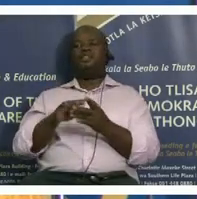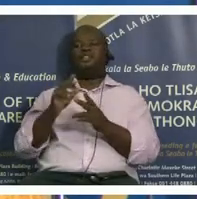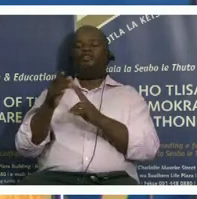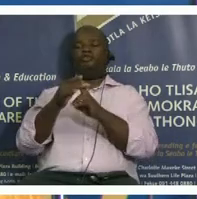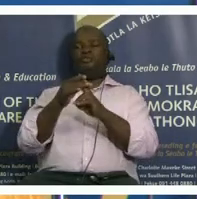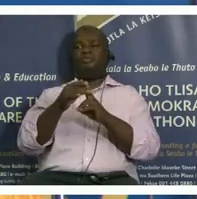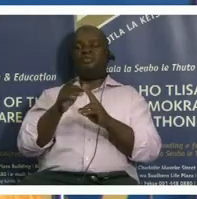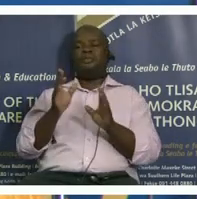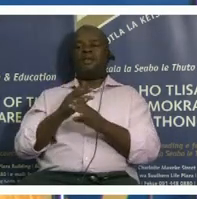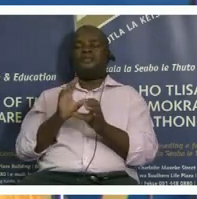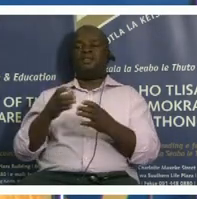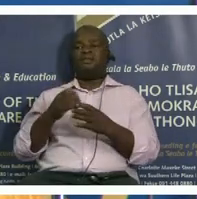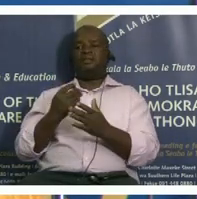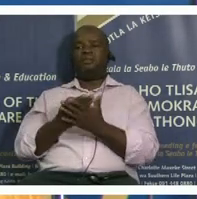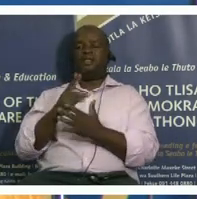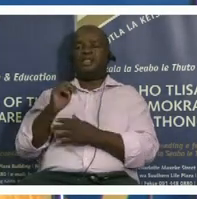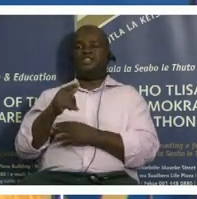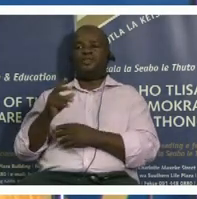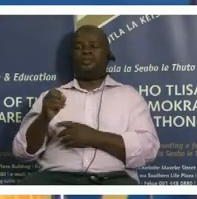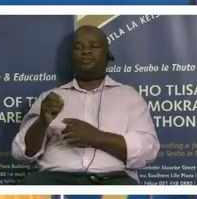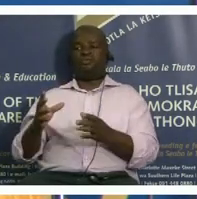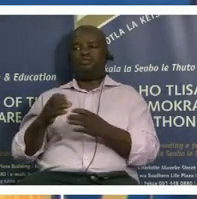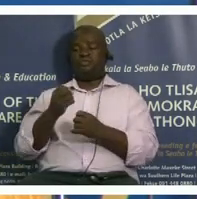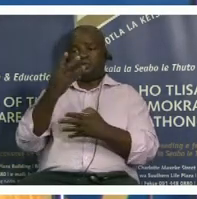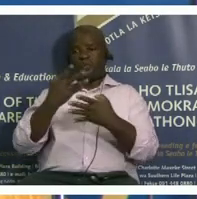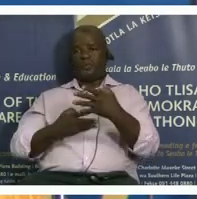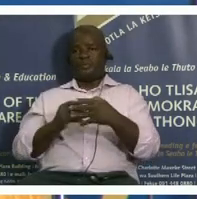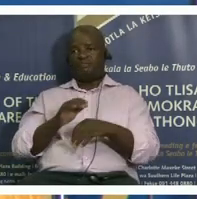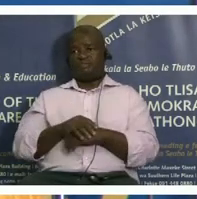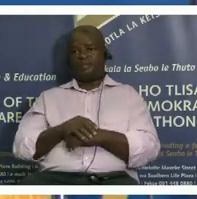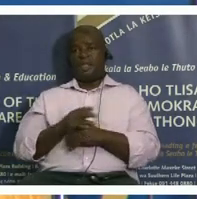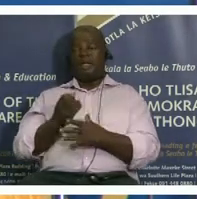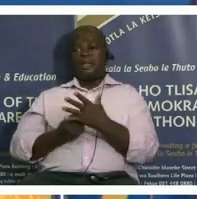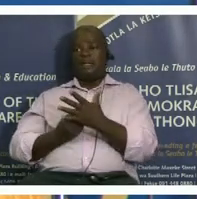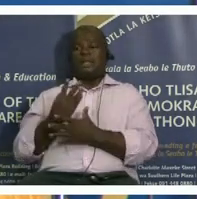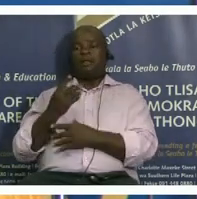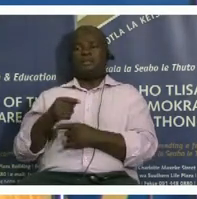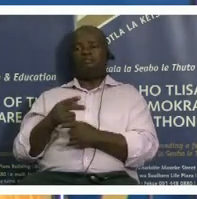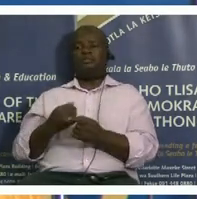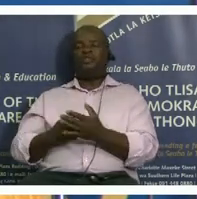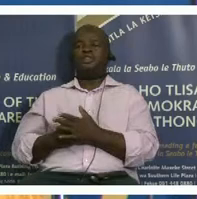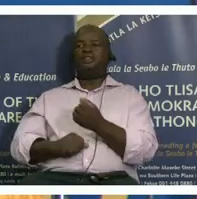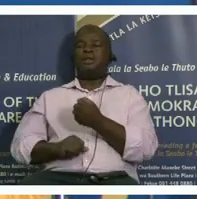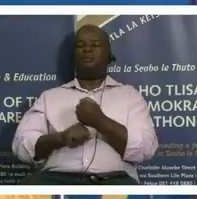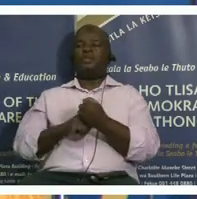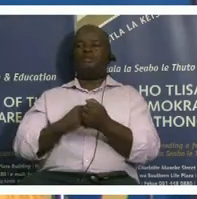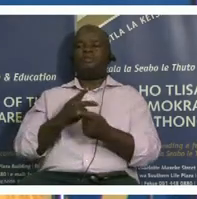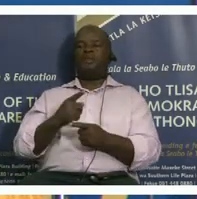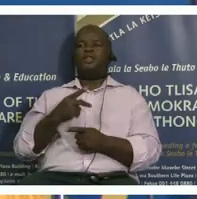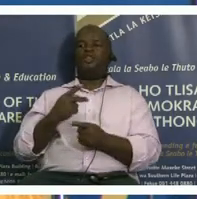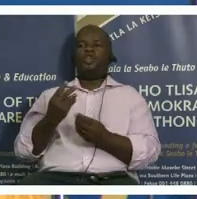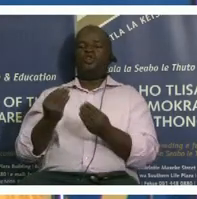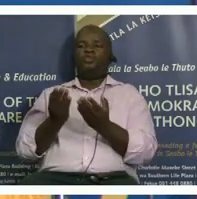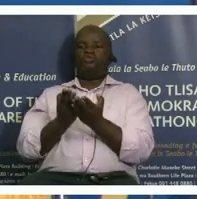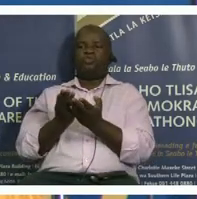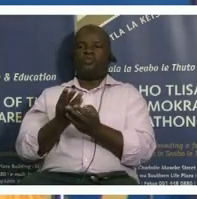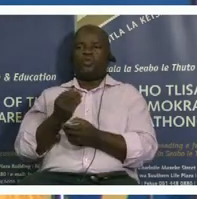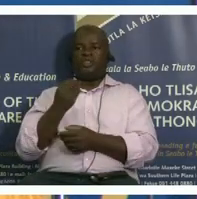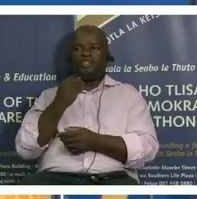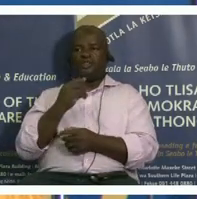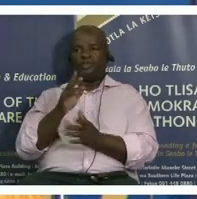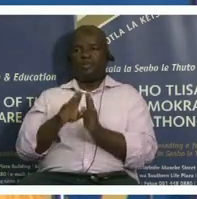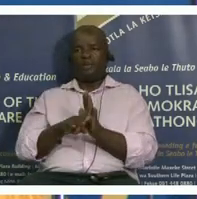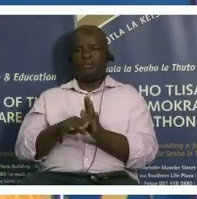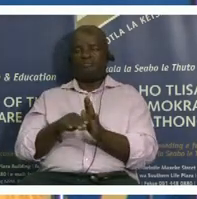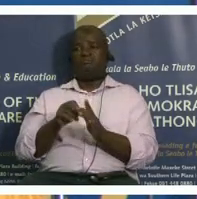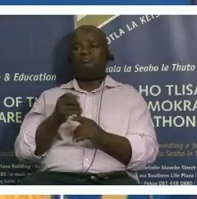and NGOs. These outcomes are supported by the school nutrition program that enhances learning